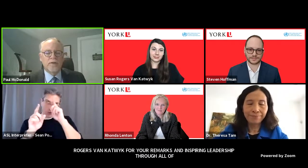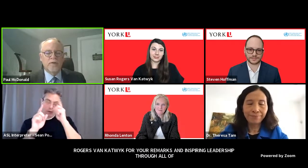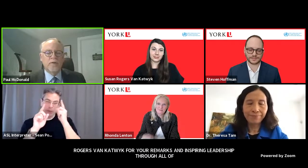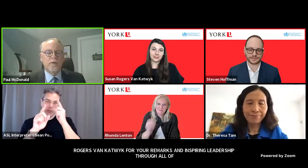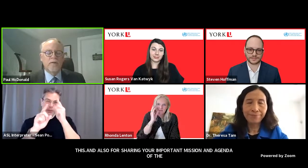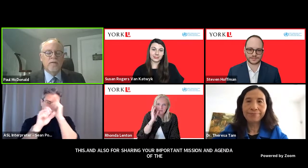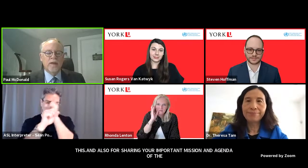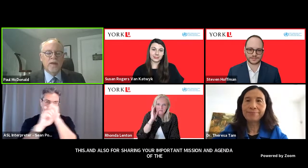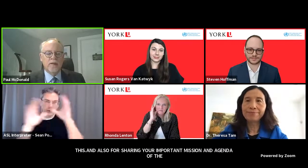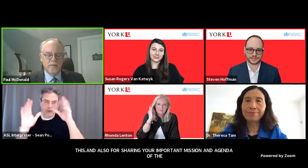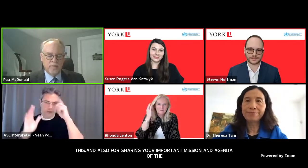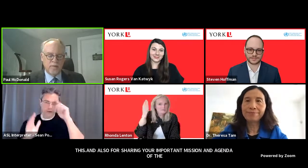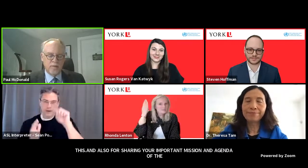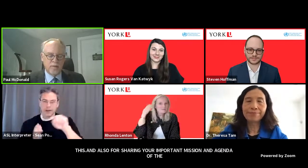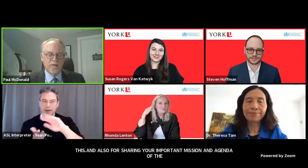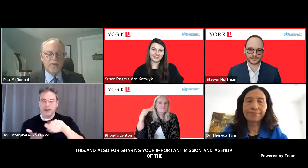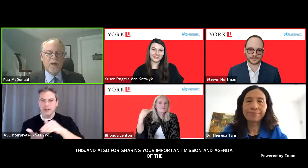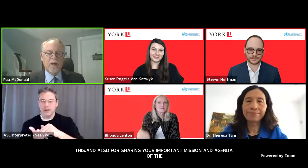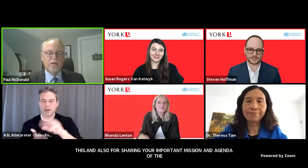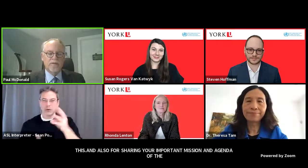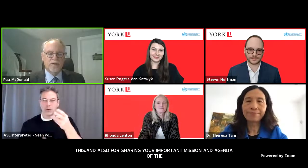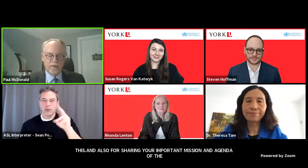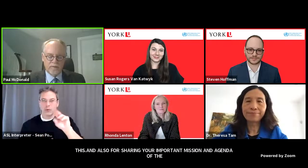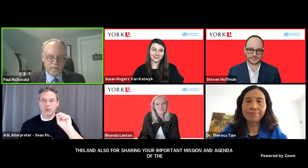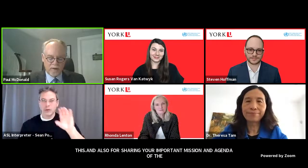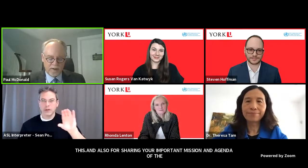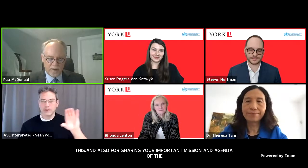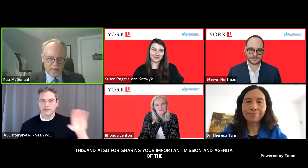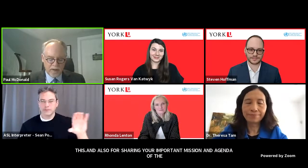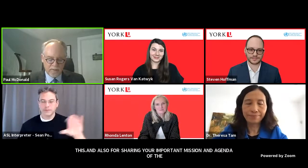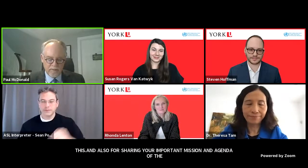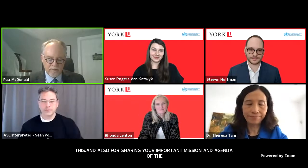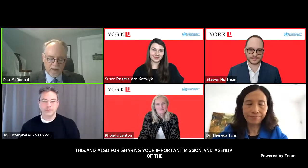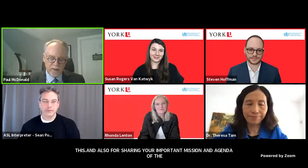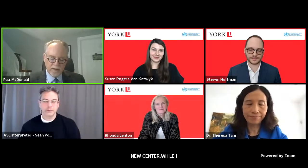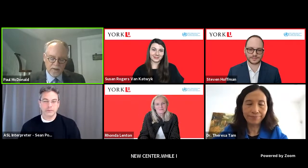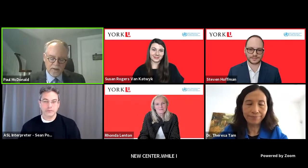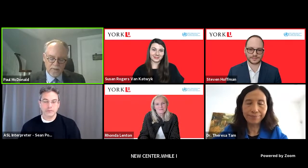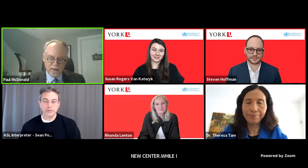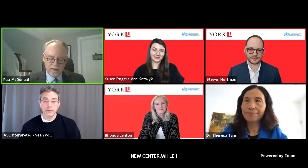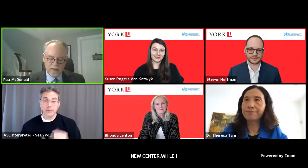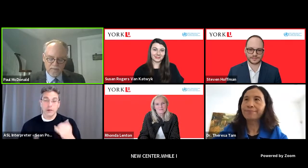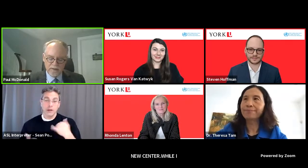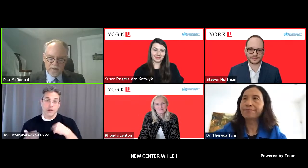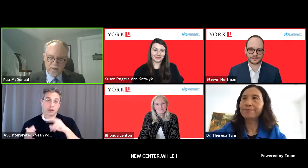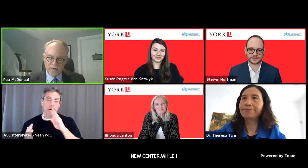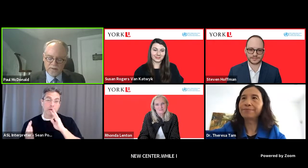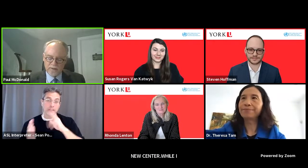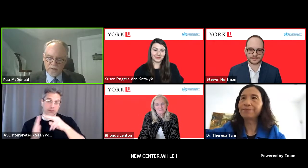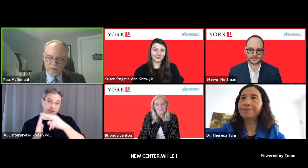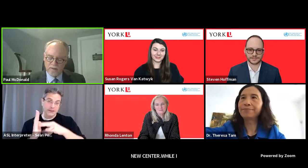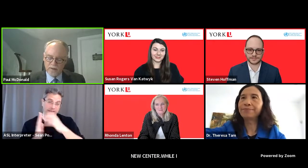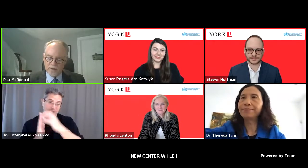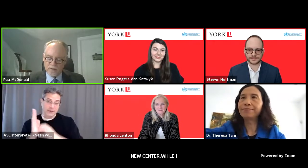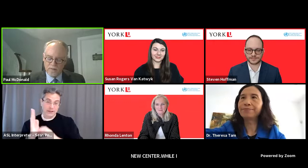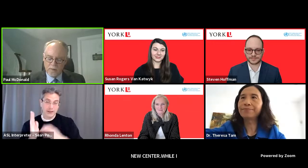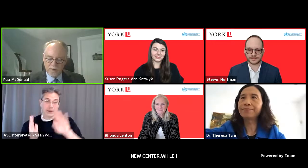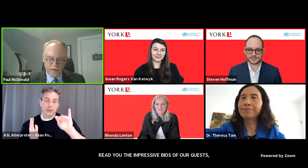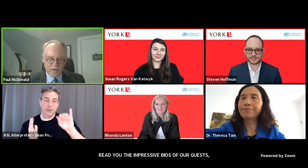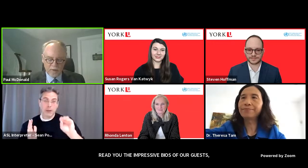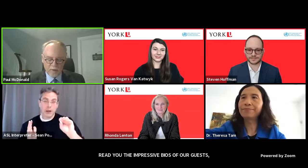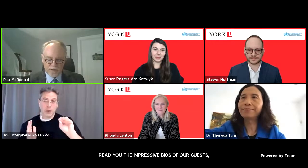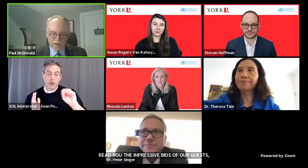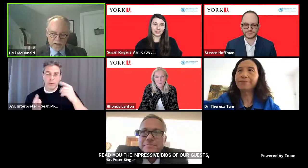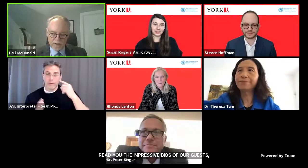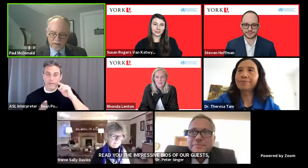read you the impressive bios of our guests, I would invite Dame Sally Davies and Dr. Singer to